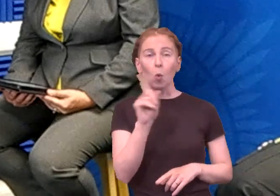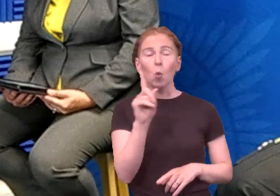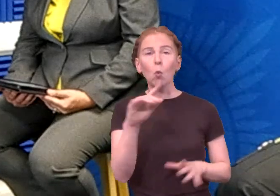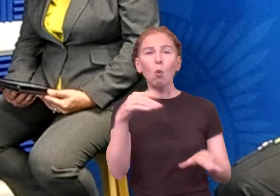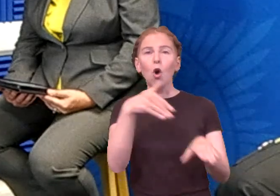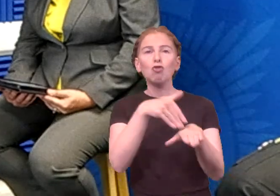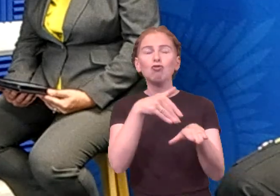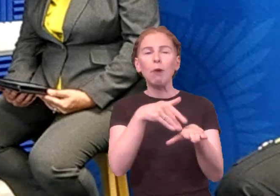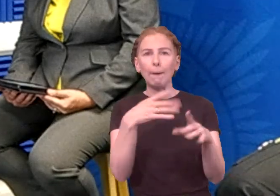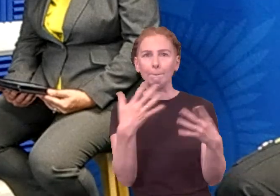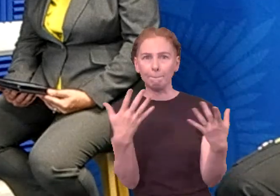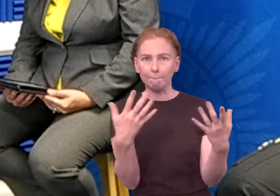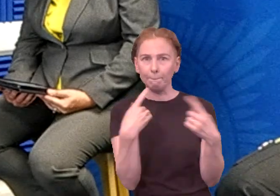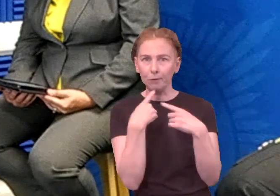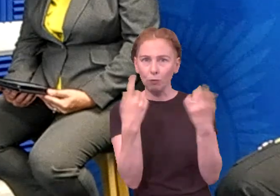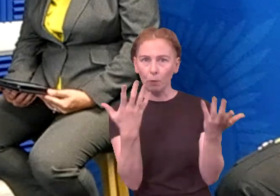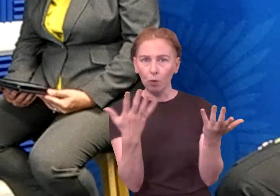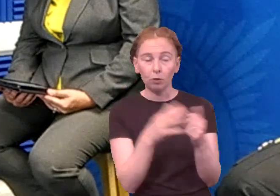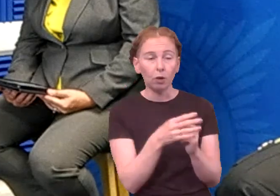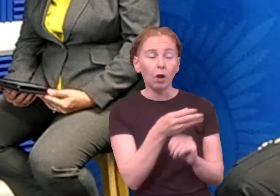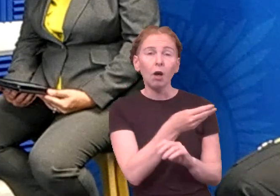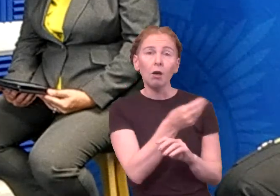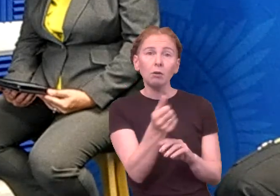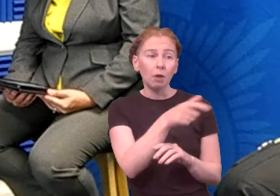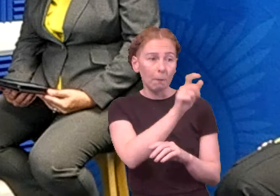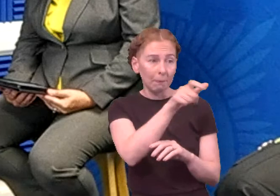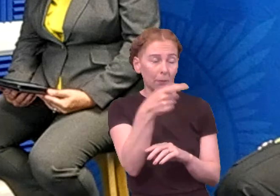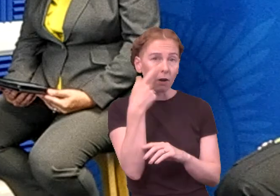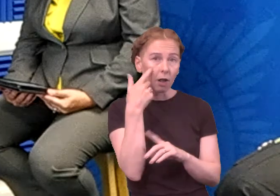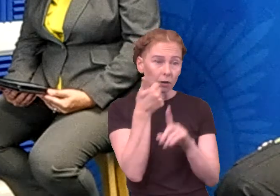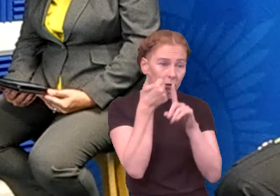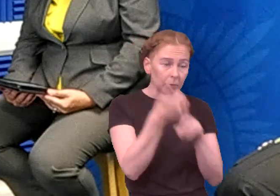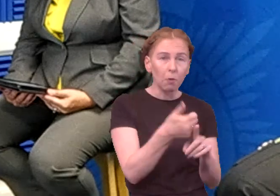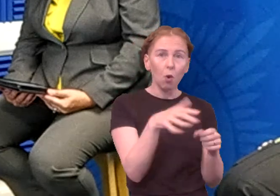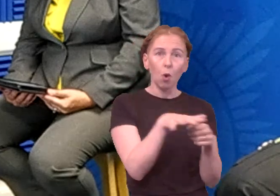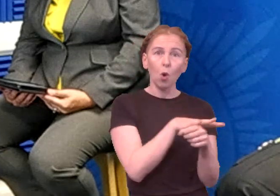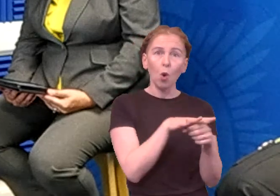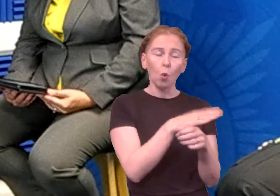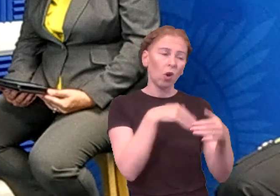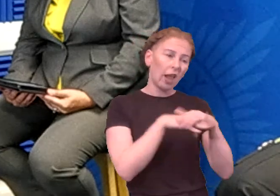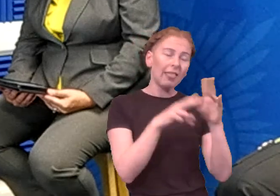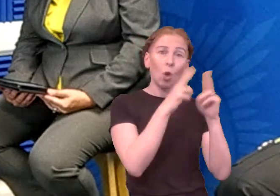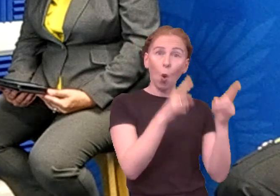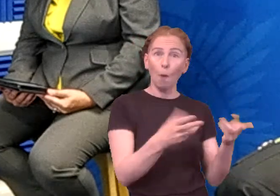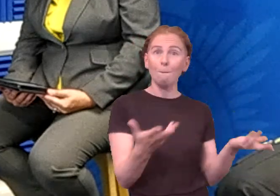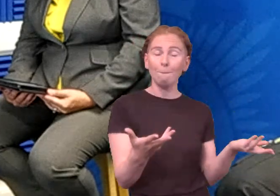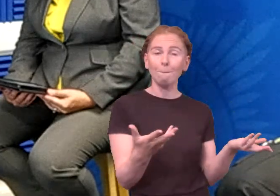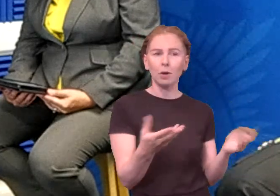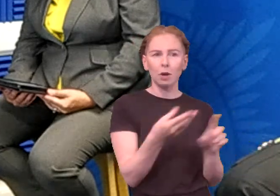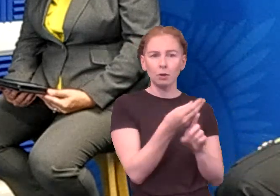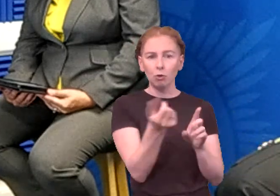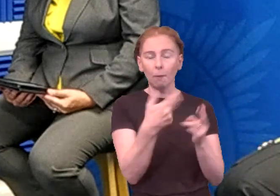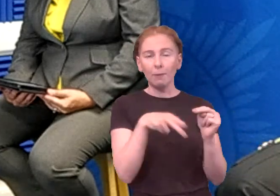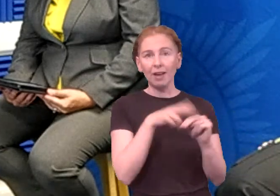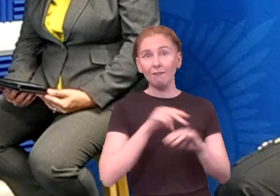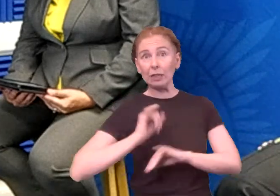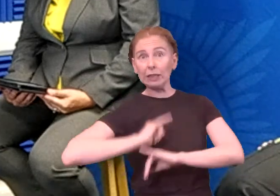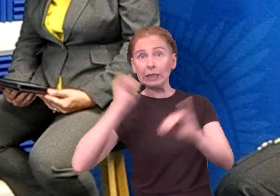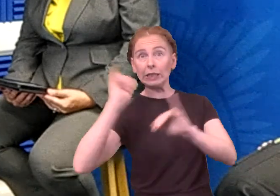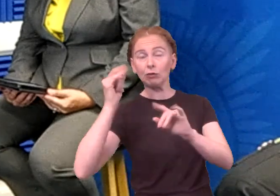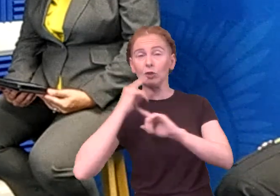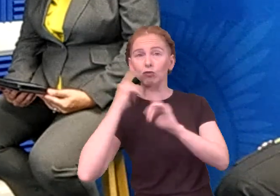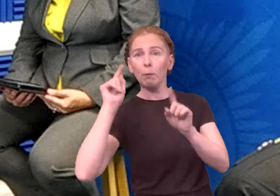there are different levels. Some people can be supported locally within the home. Some people at the more serious end, we're